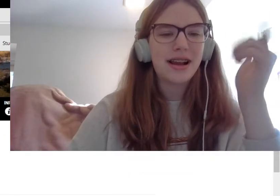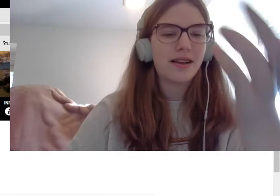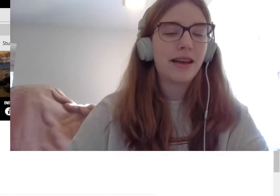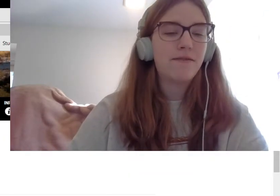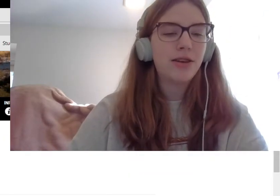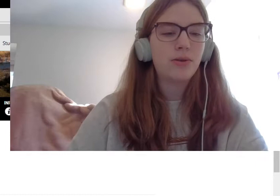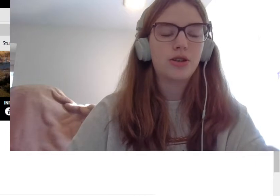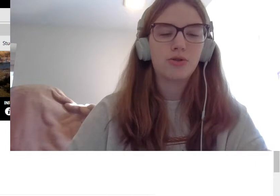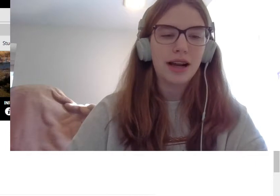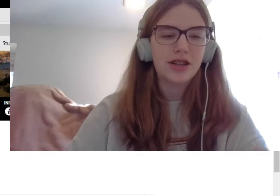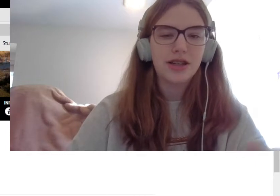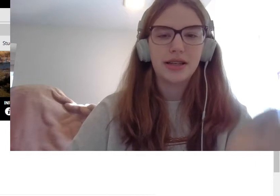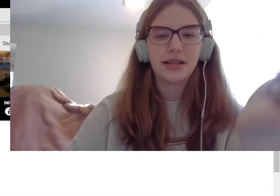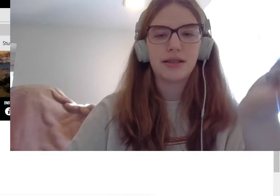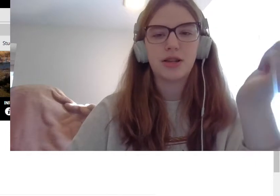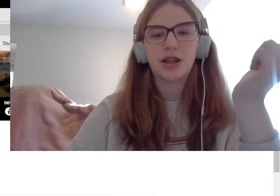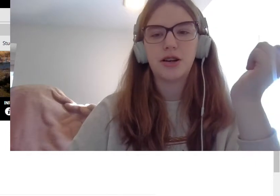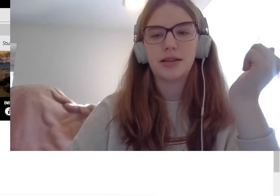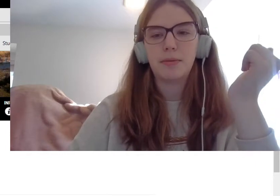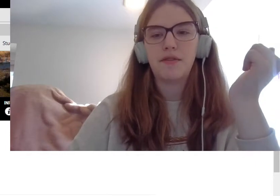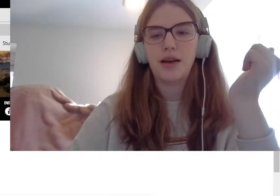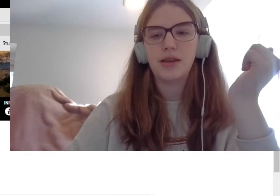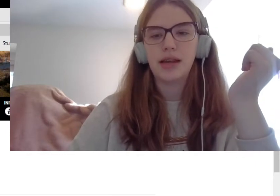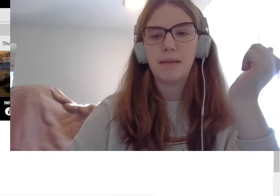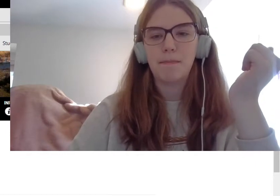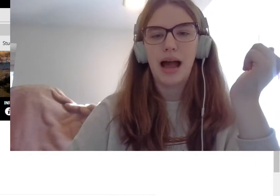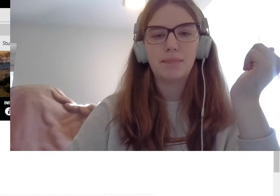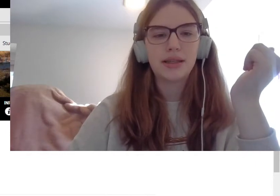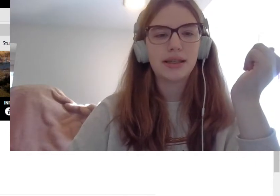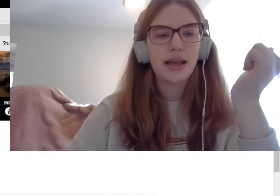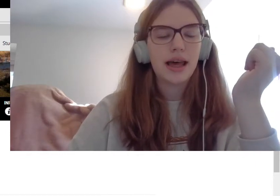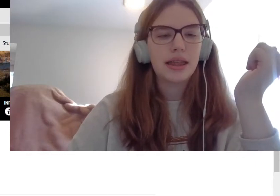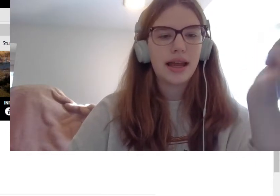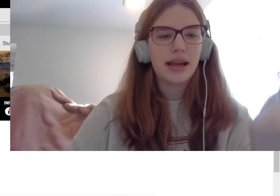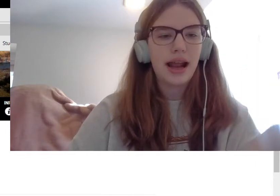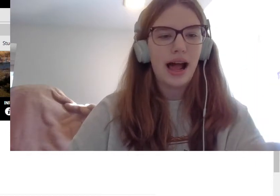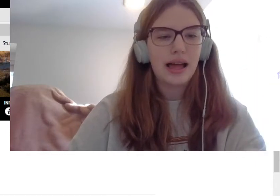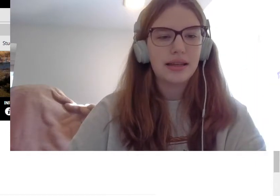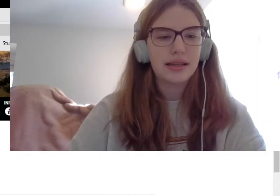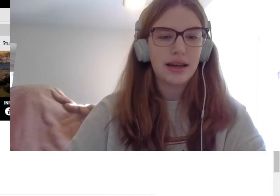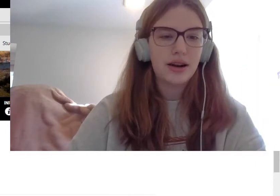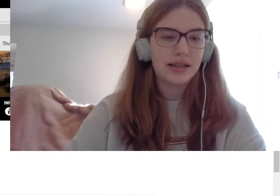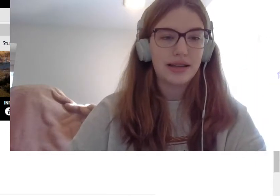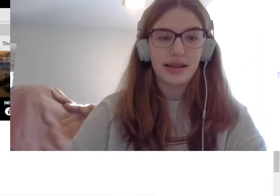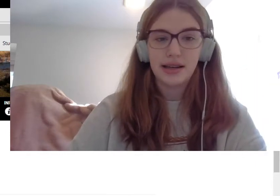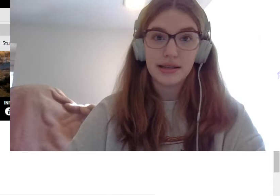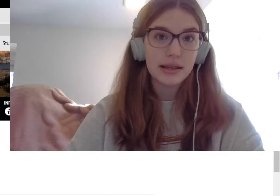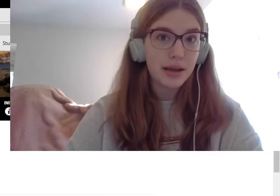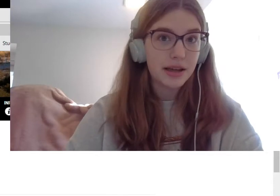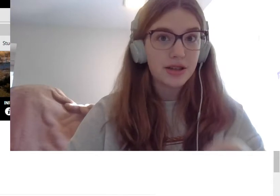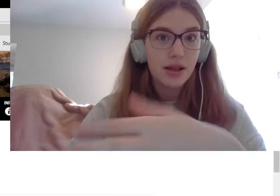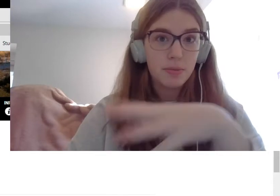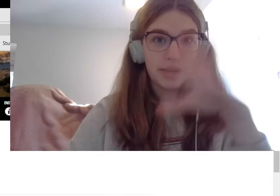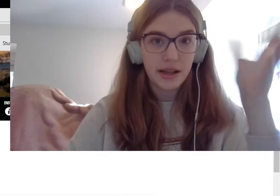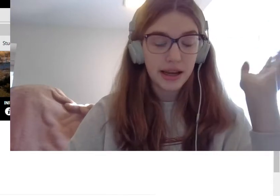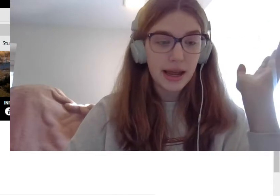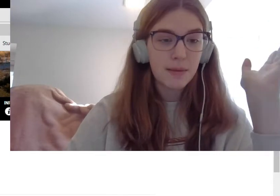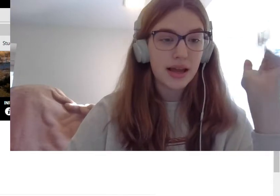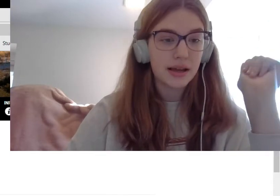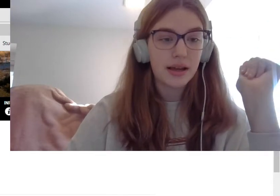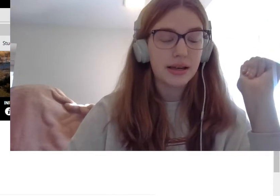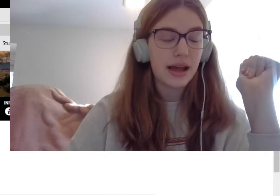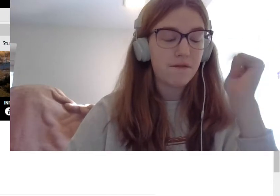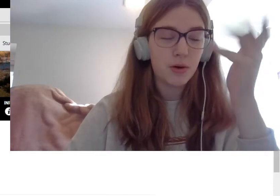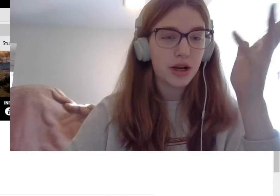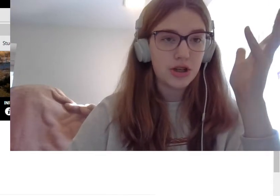Then it'll give you directions, which can also be found in maps. Then it has, here it has eating and sleeping. So that would be like